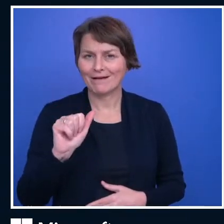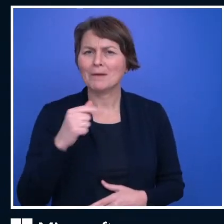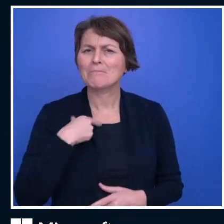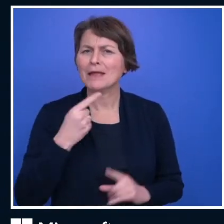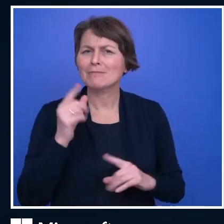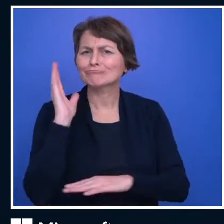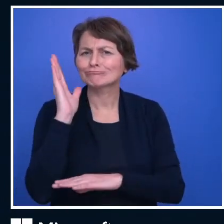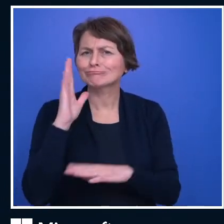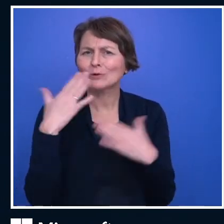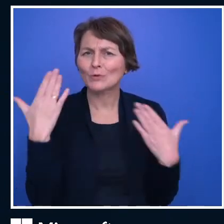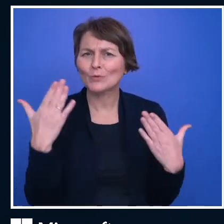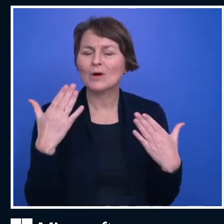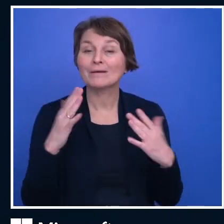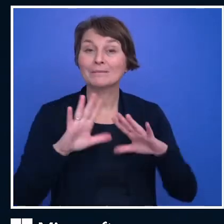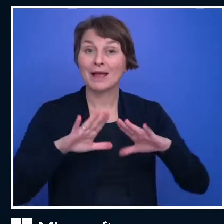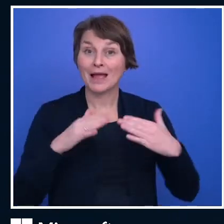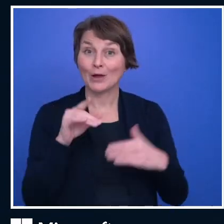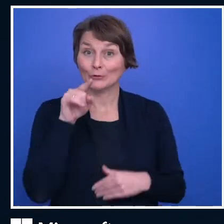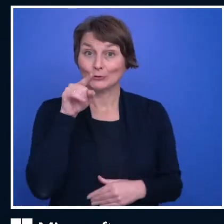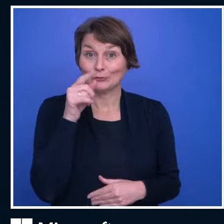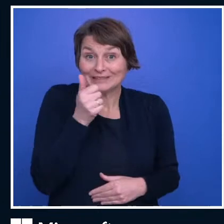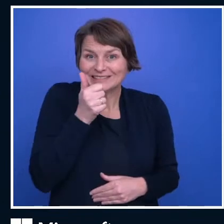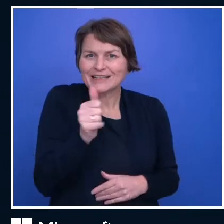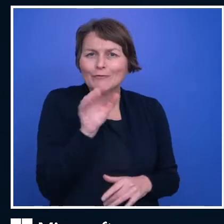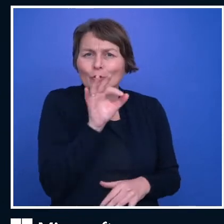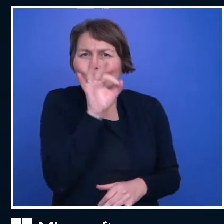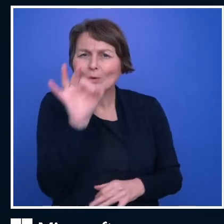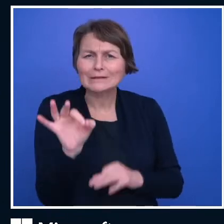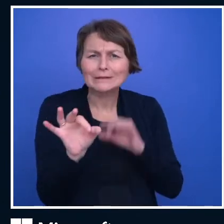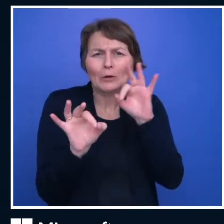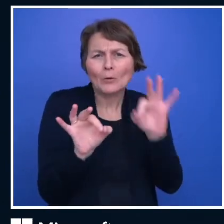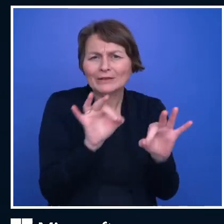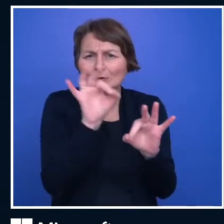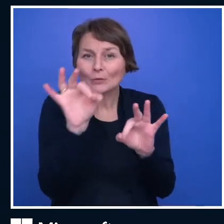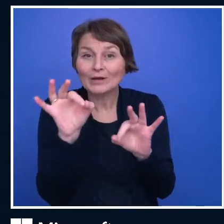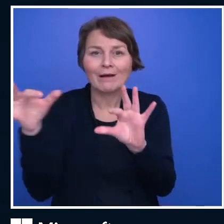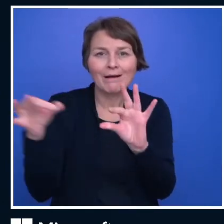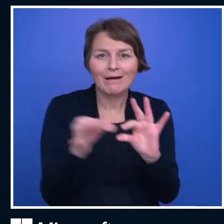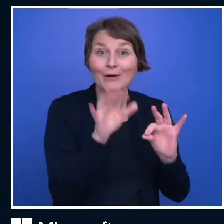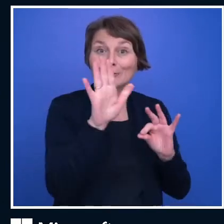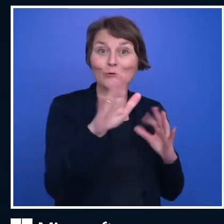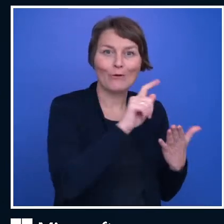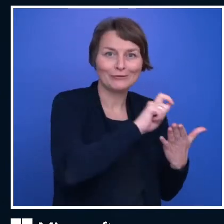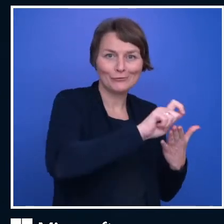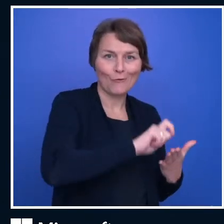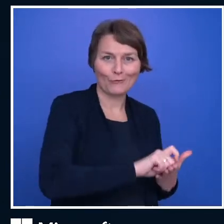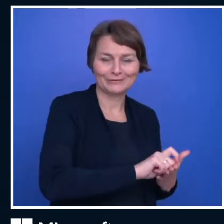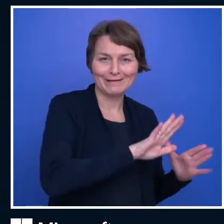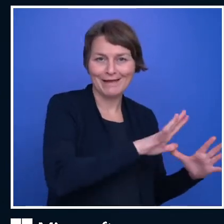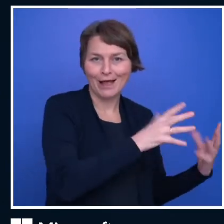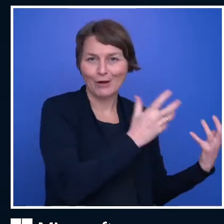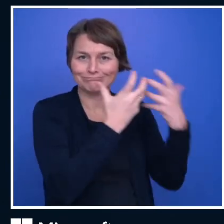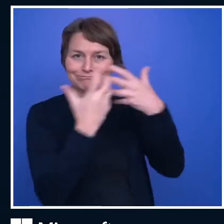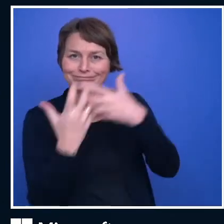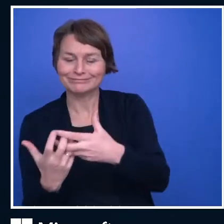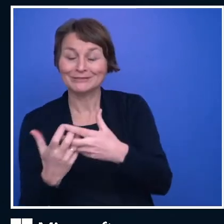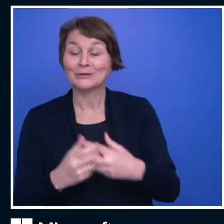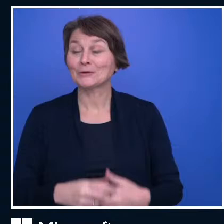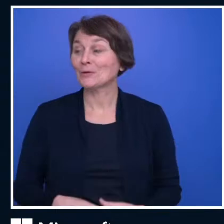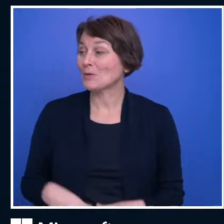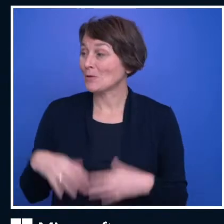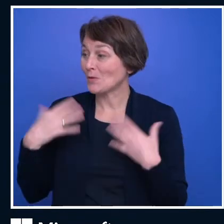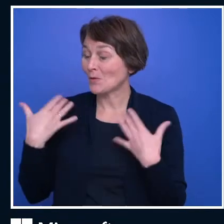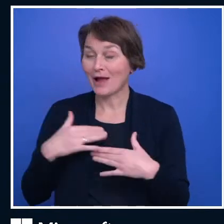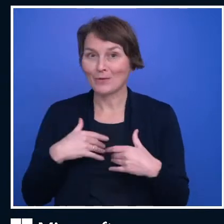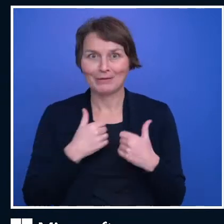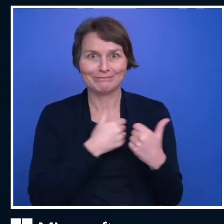to build a quiz generator from your notes. Oh my goodness, I'm sure this will be really useful for all of the students